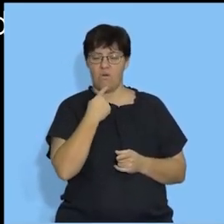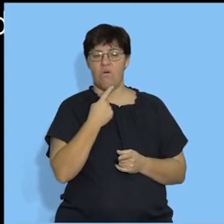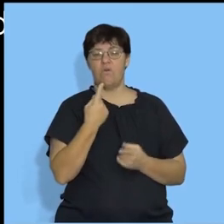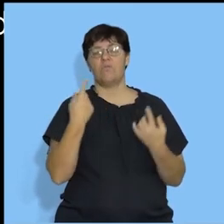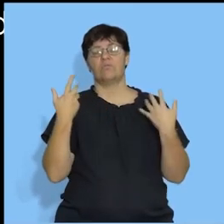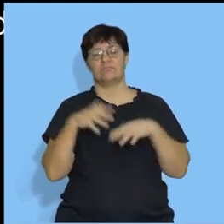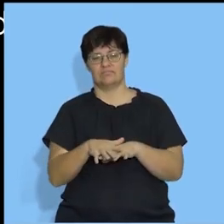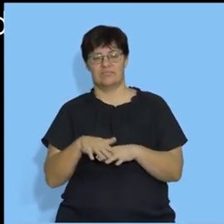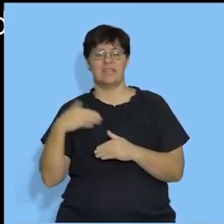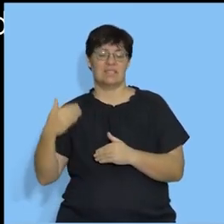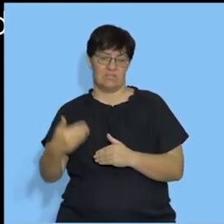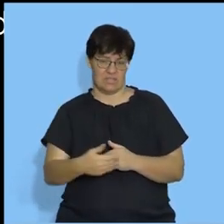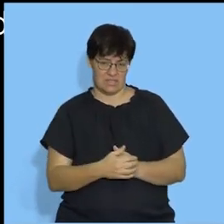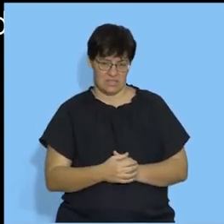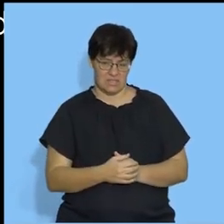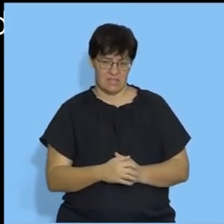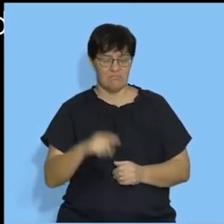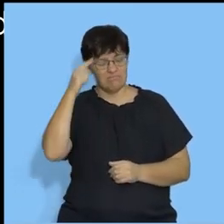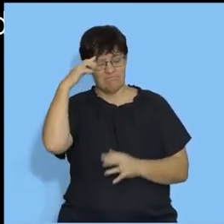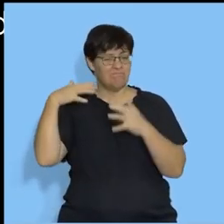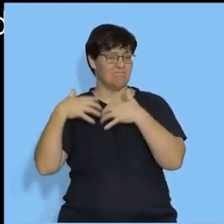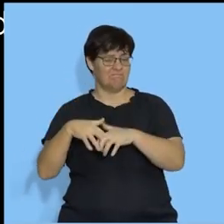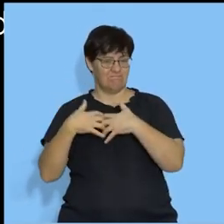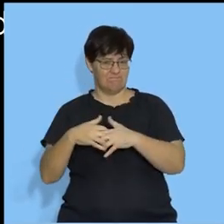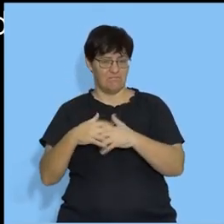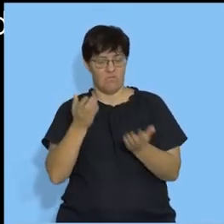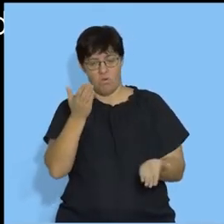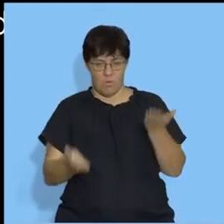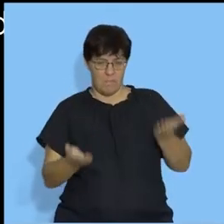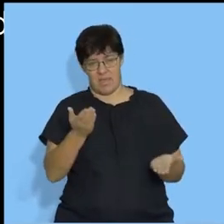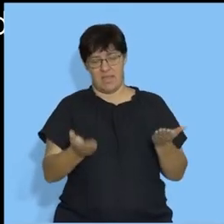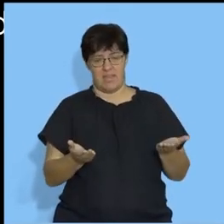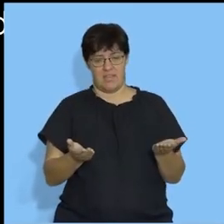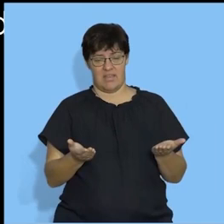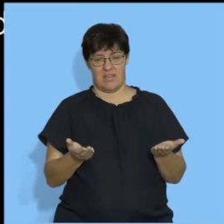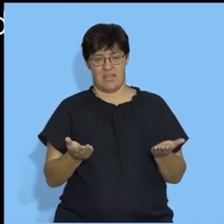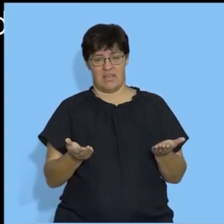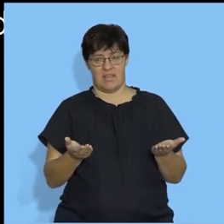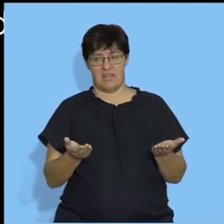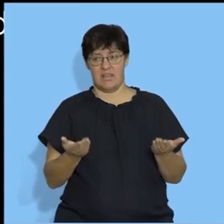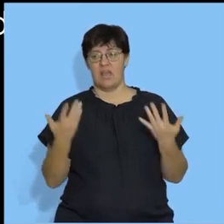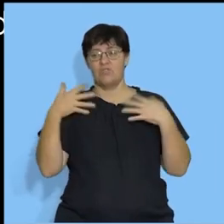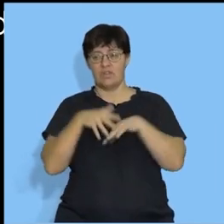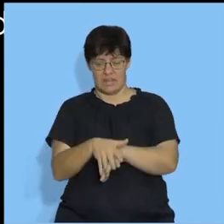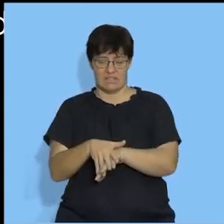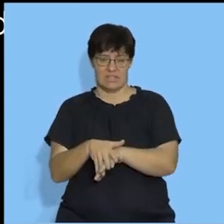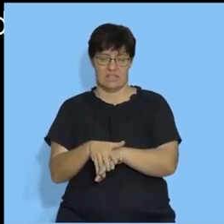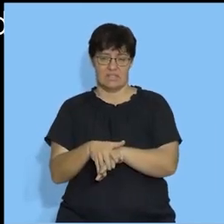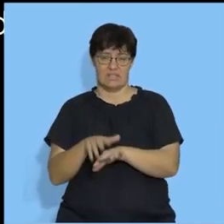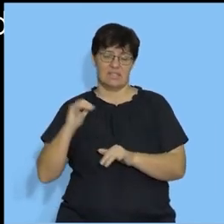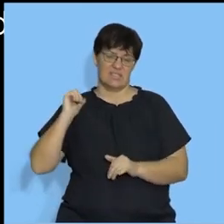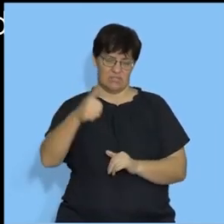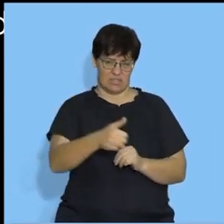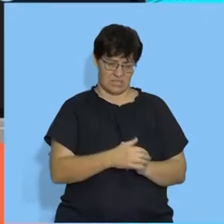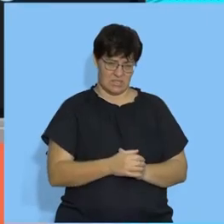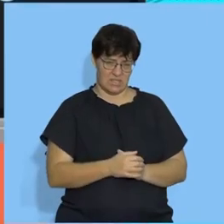the, the thinking in terms of comparison of the reactivity series, which is something that I would also want to